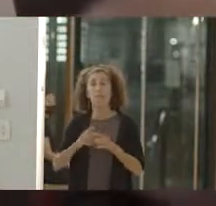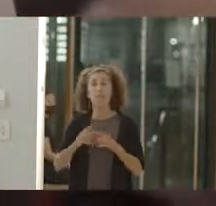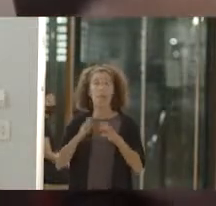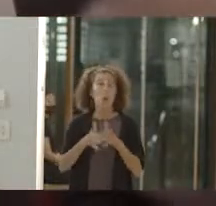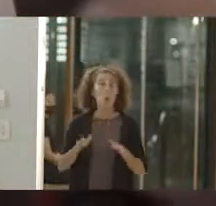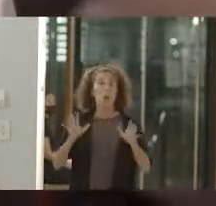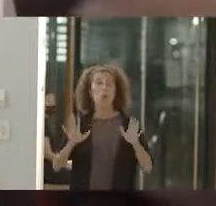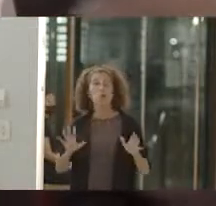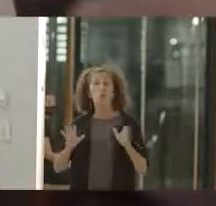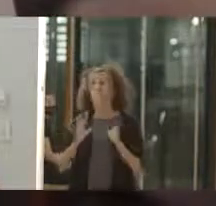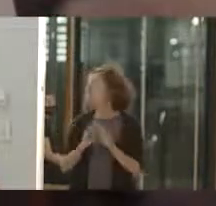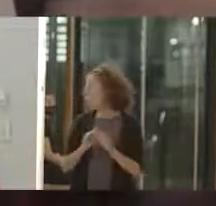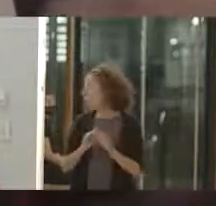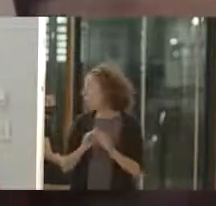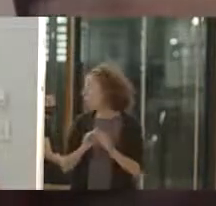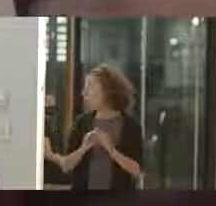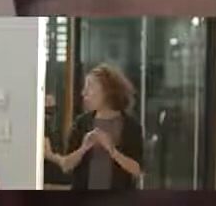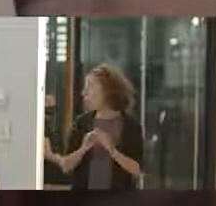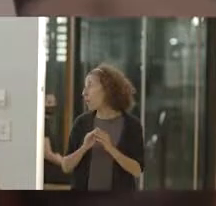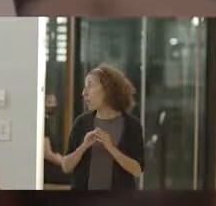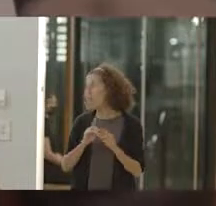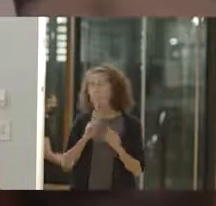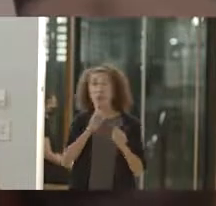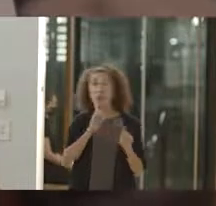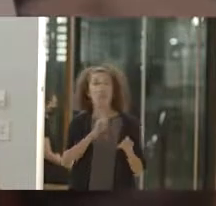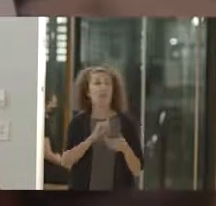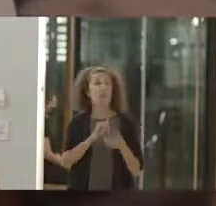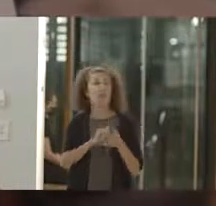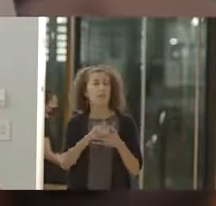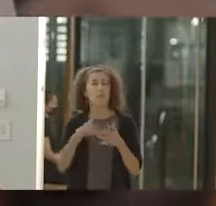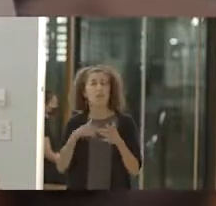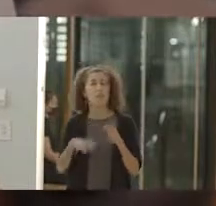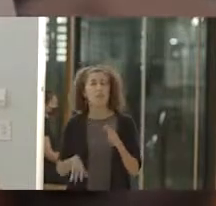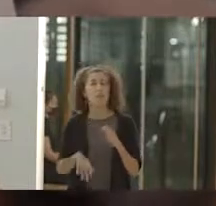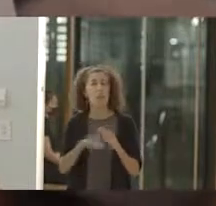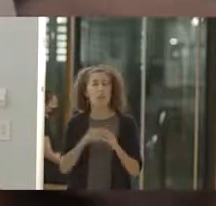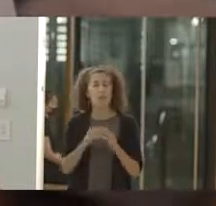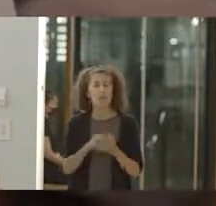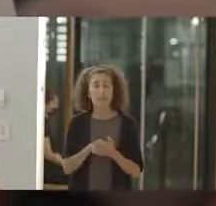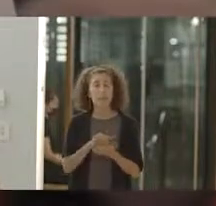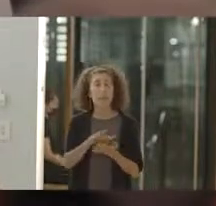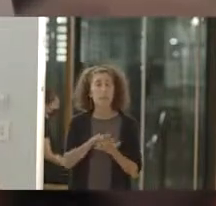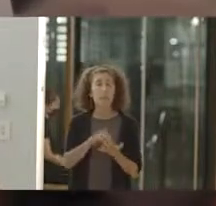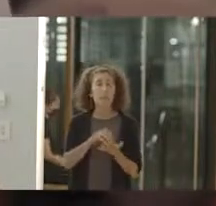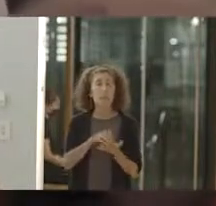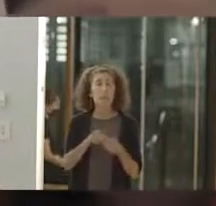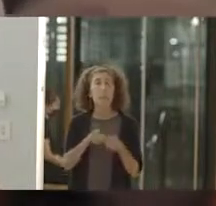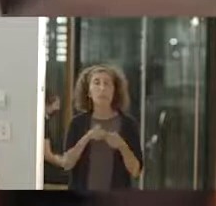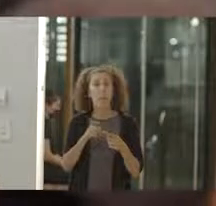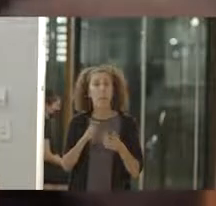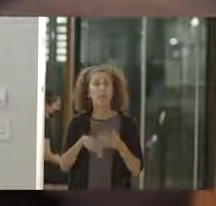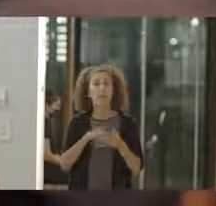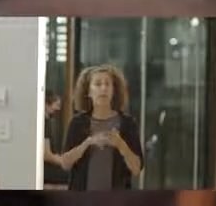own. Yeah, I mean, I would just add that, like, learning from nature, one of the things that we're doing